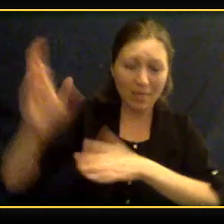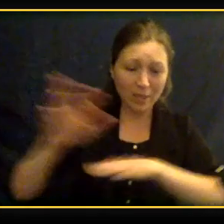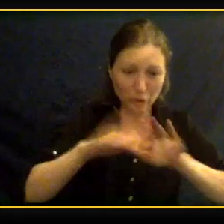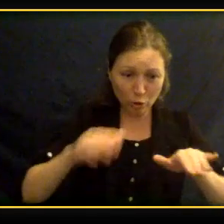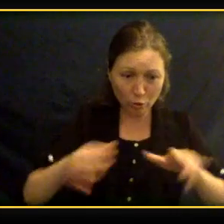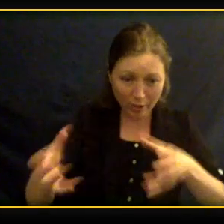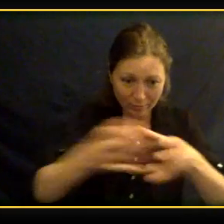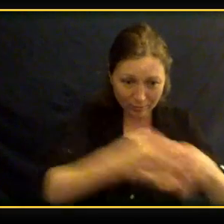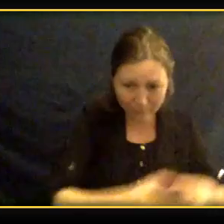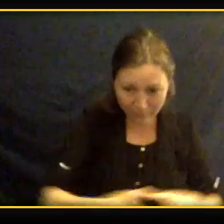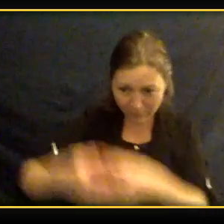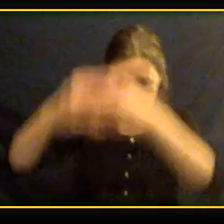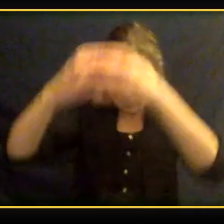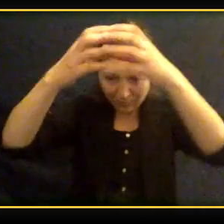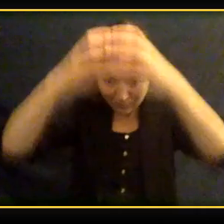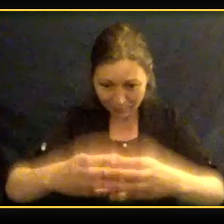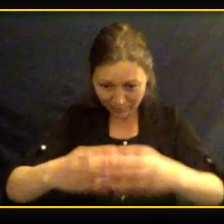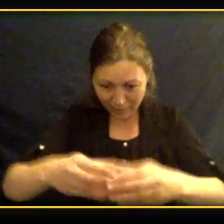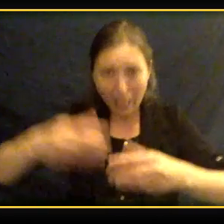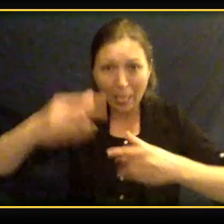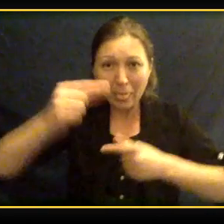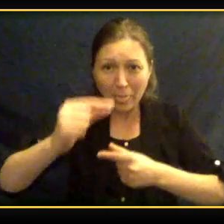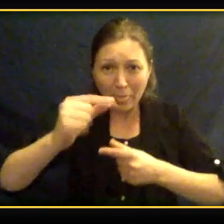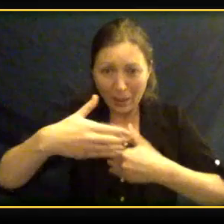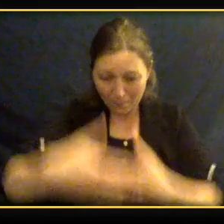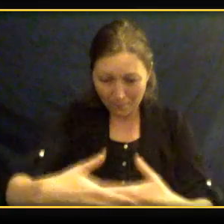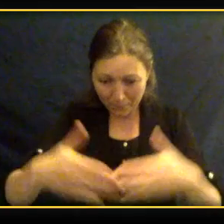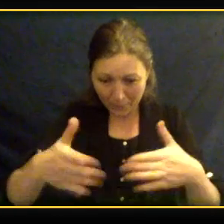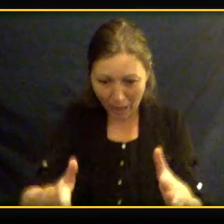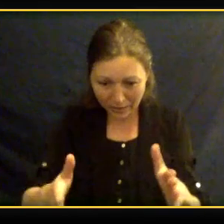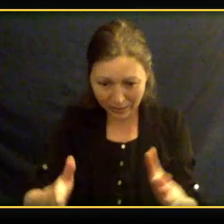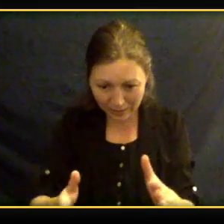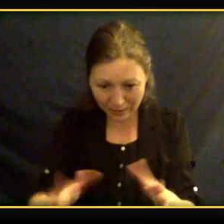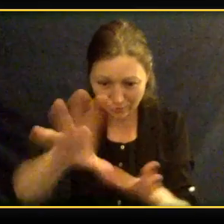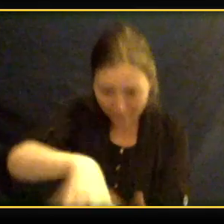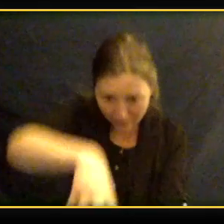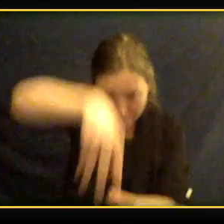come out the same.